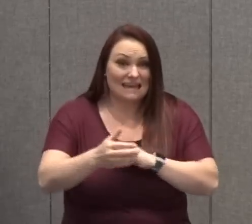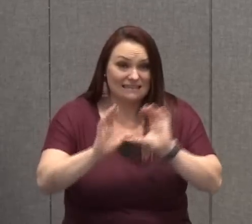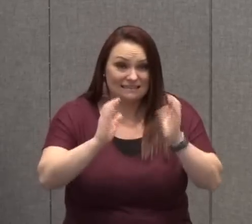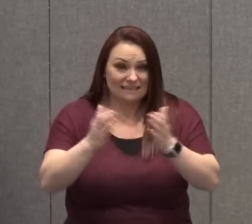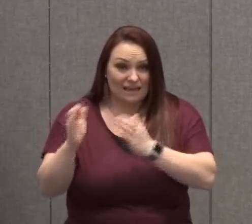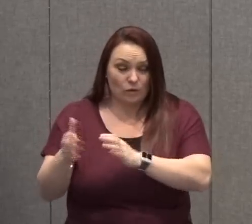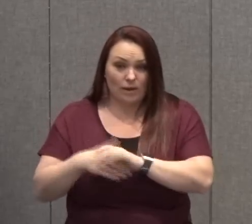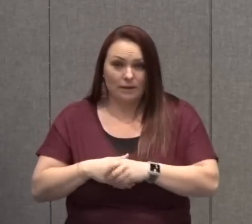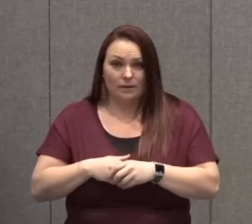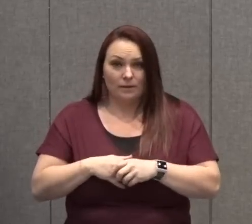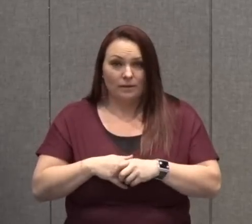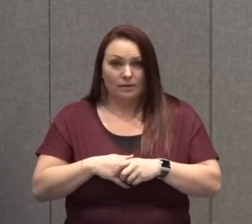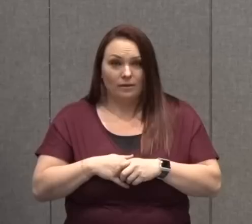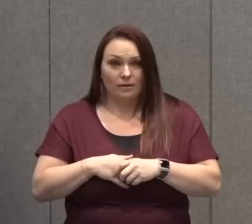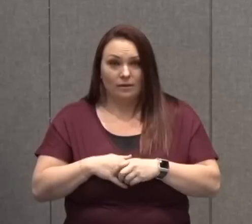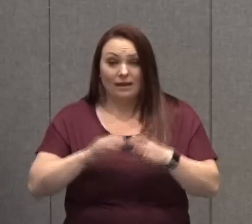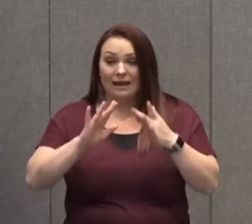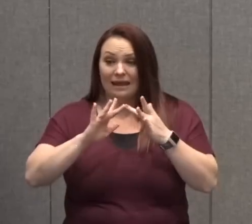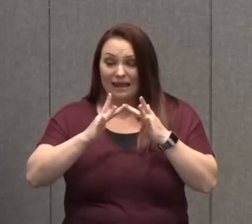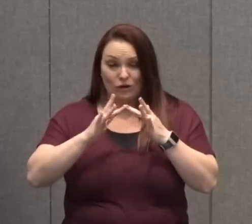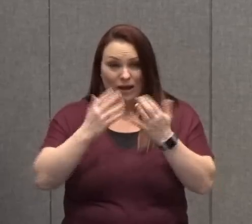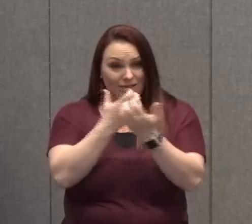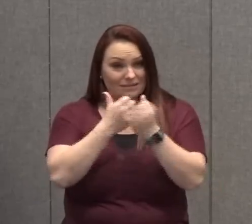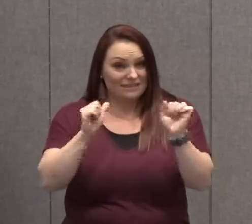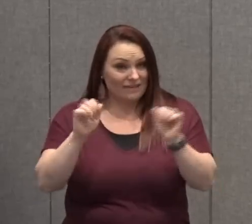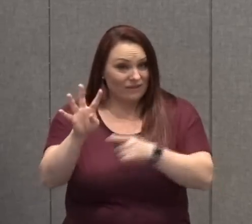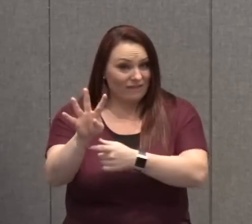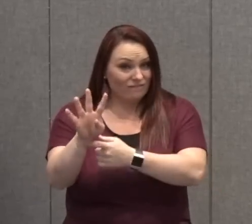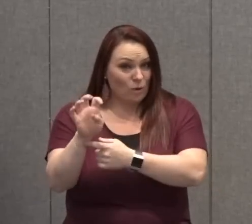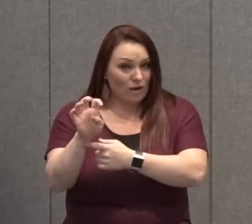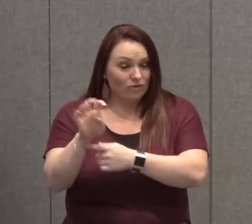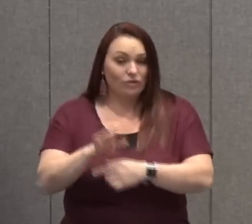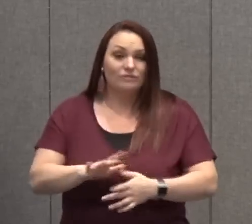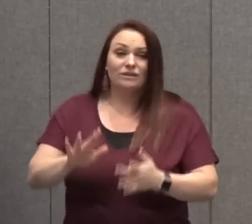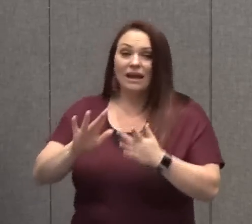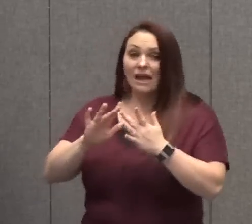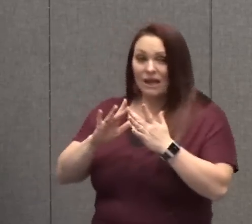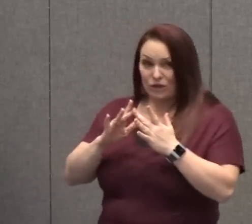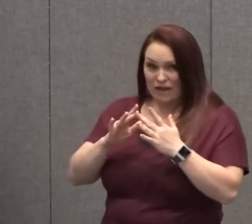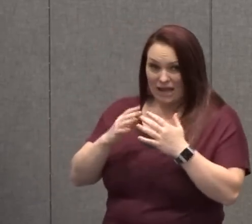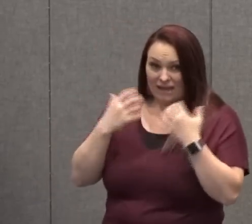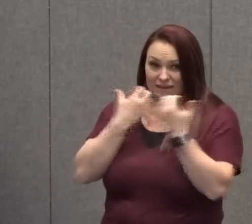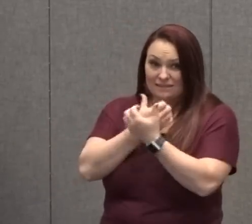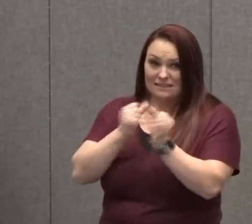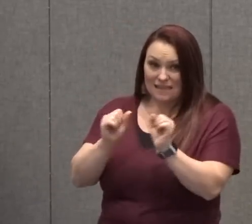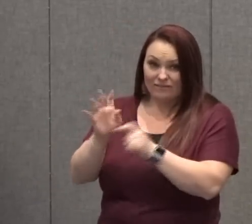let's do internet safety for 400 internet safety for 400 oh